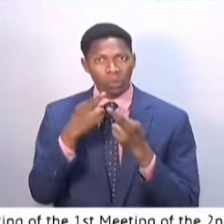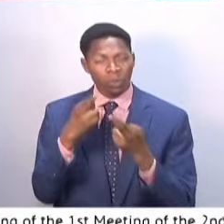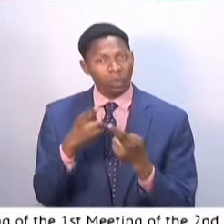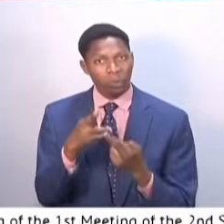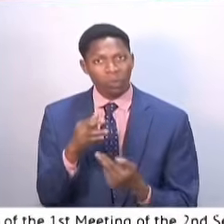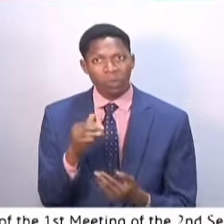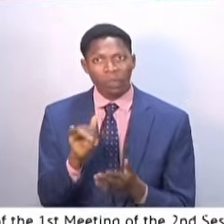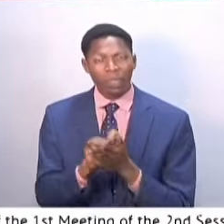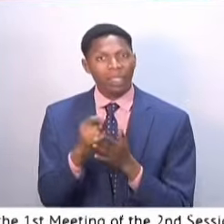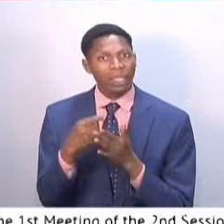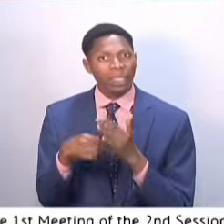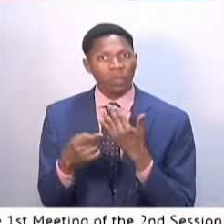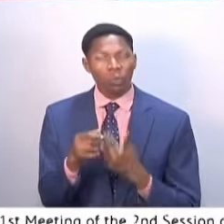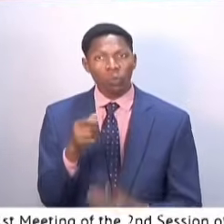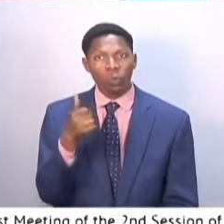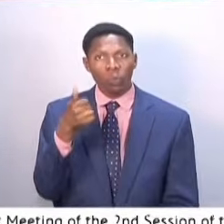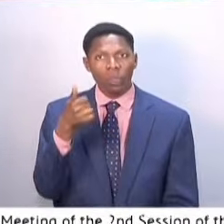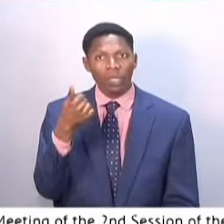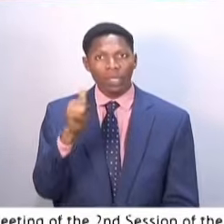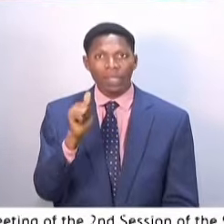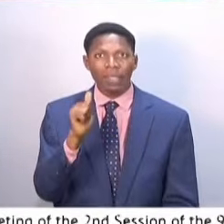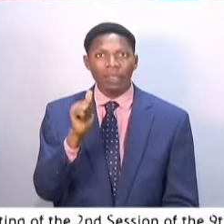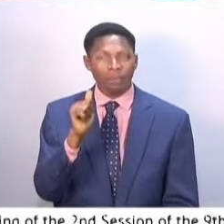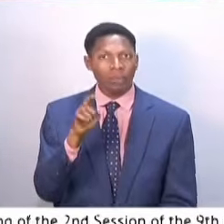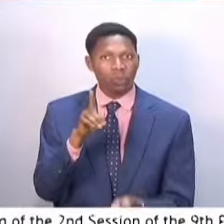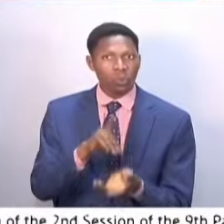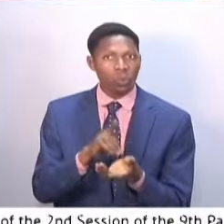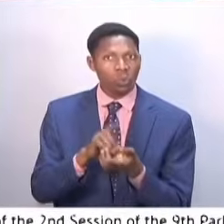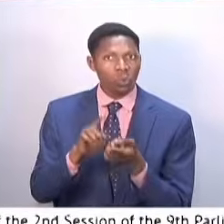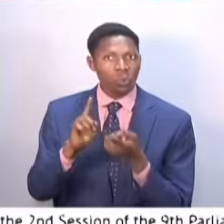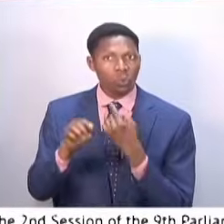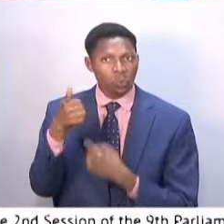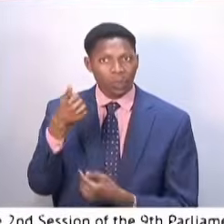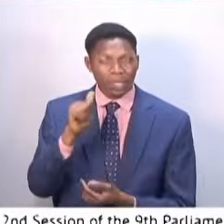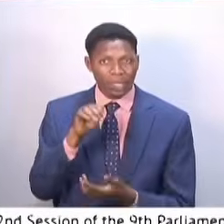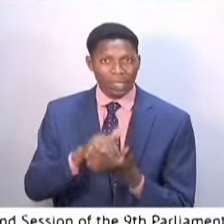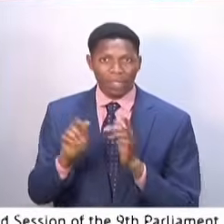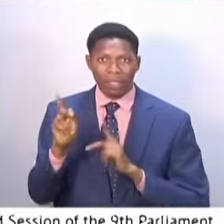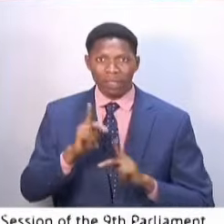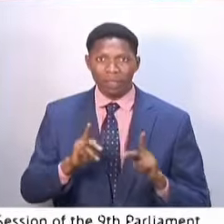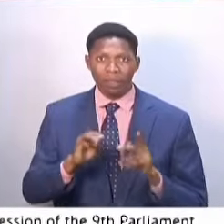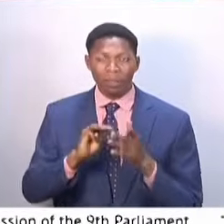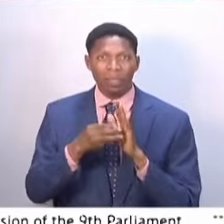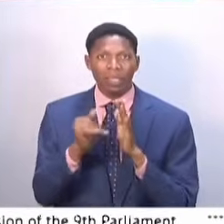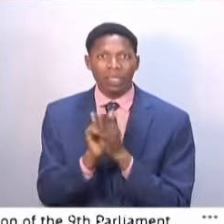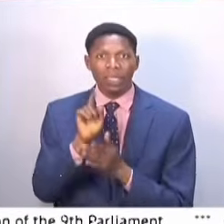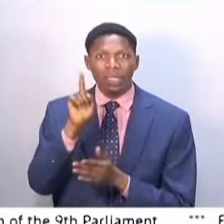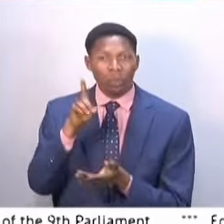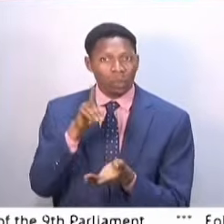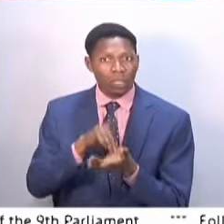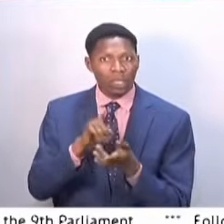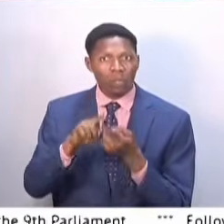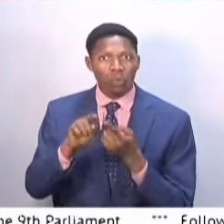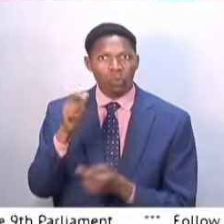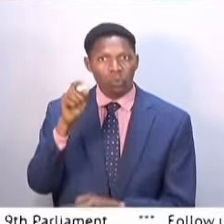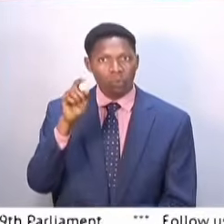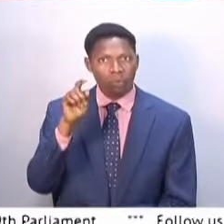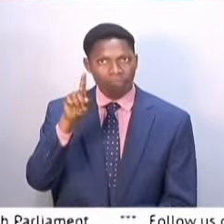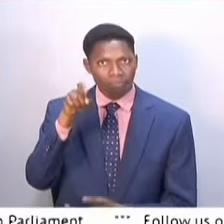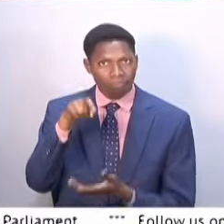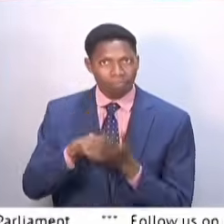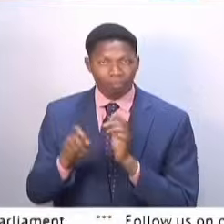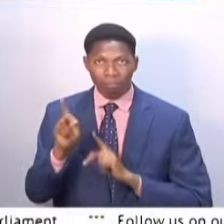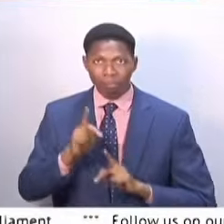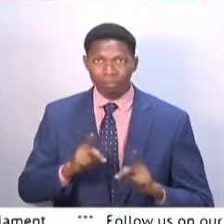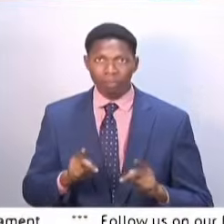at least 10 doctors per 10,000 people, meaning that 1 doctor to 1,000 people.